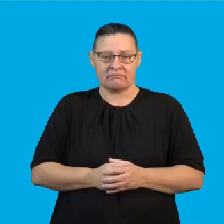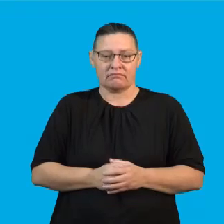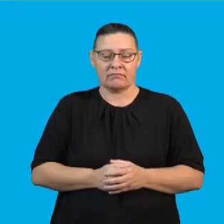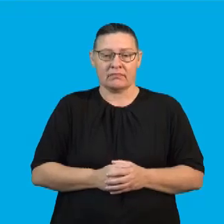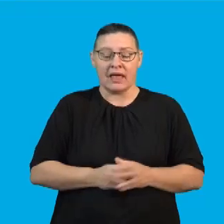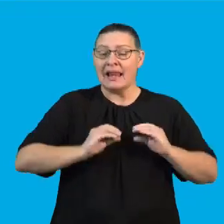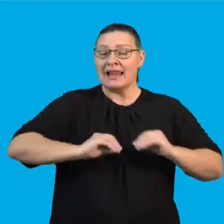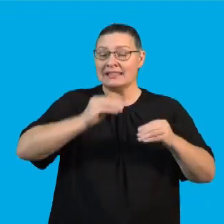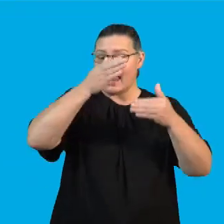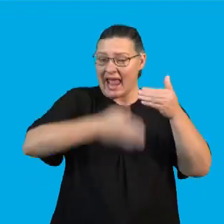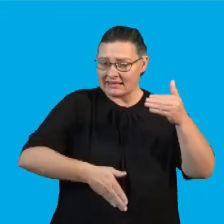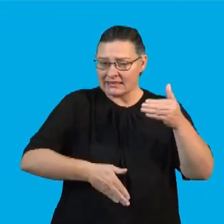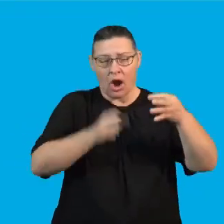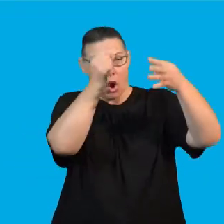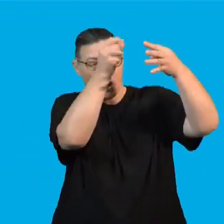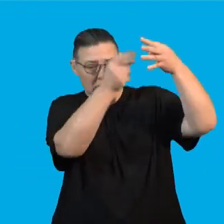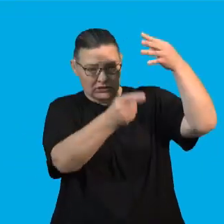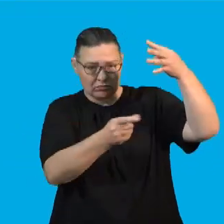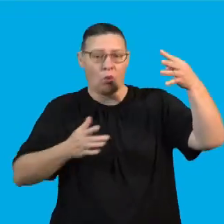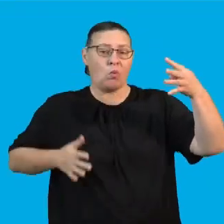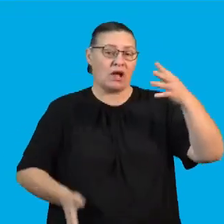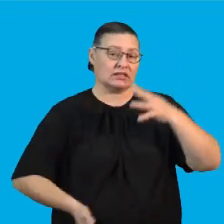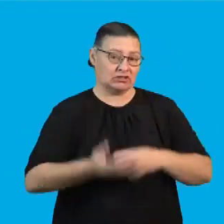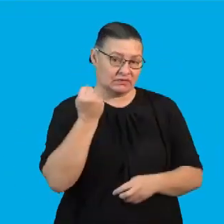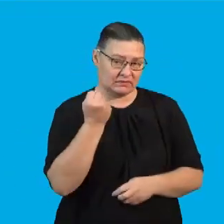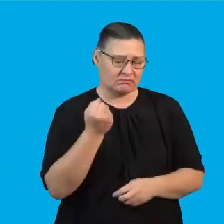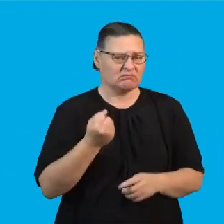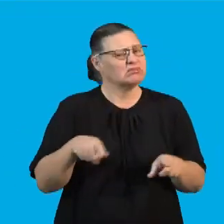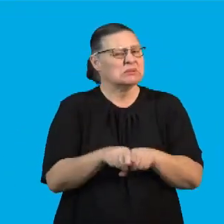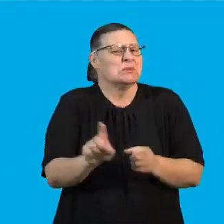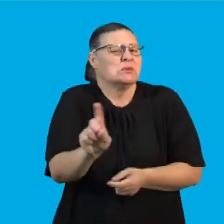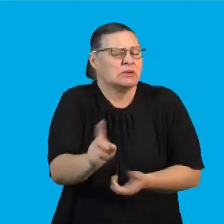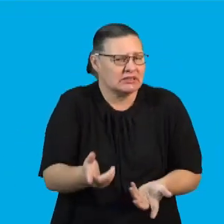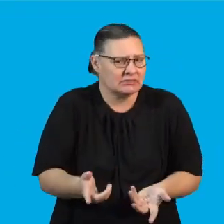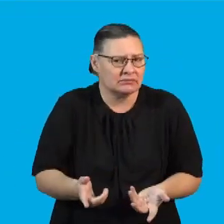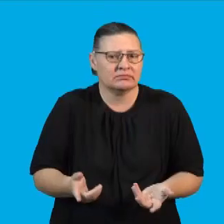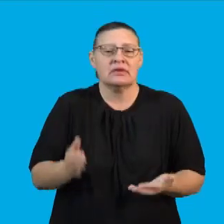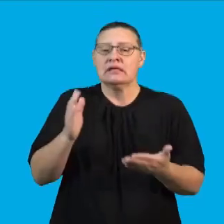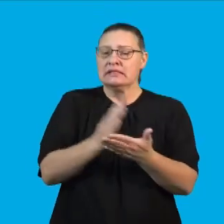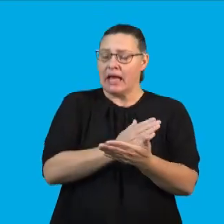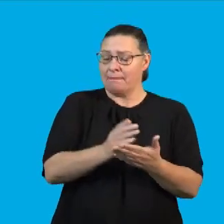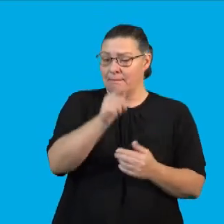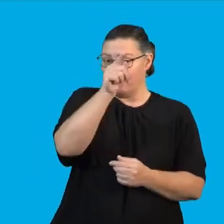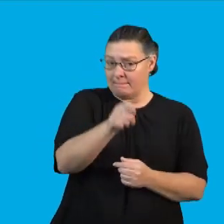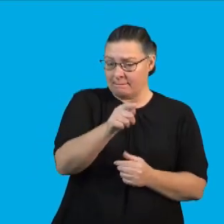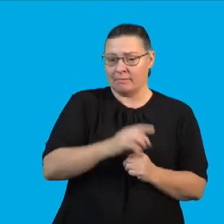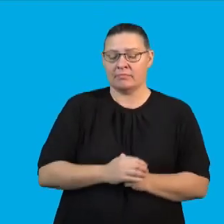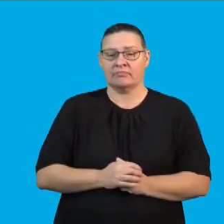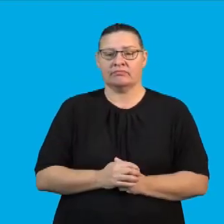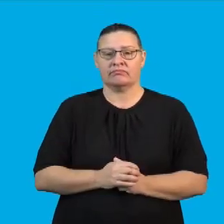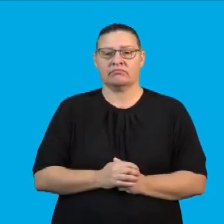At the end of this lesson, we have got objectives that we are going to achieve. Some of the objectives